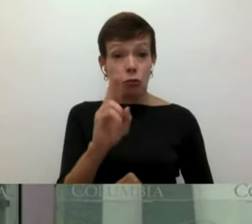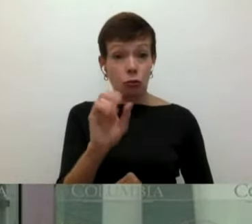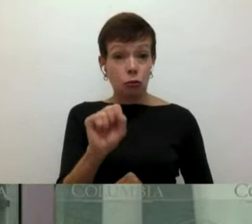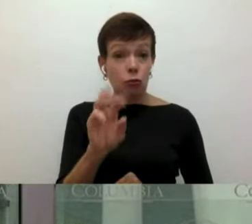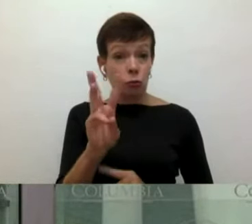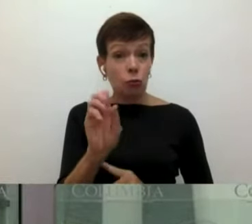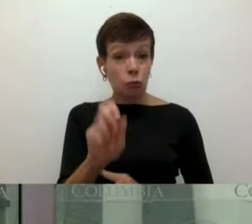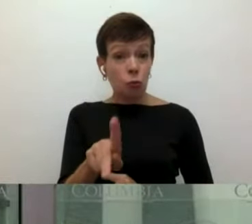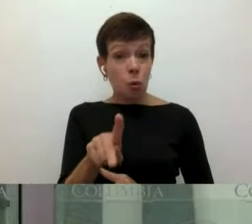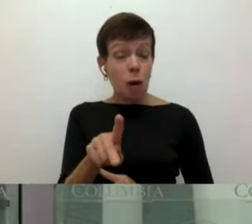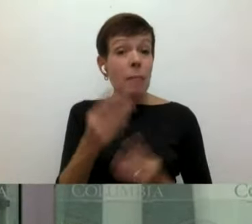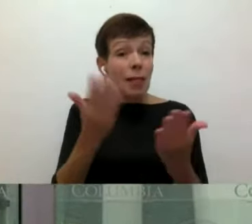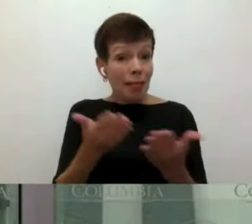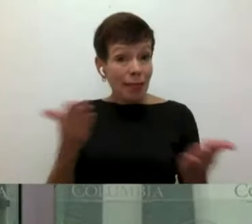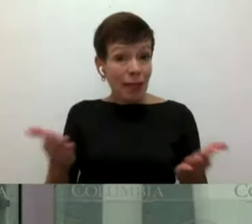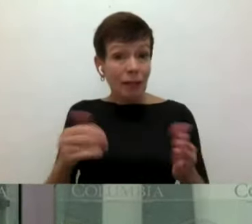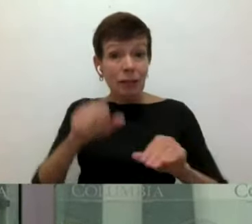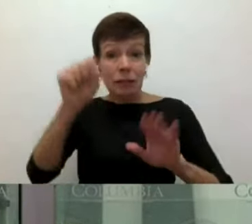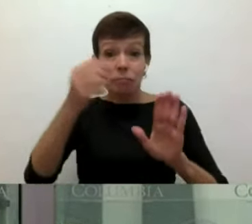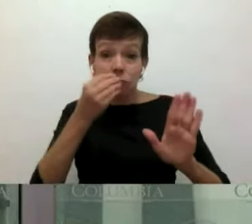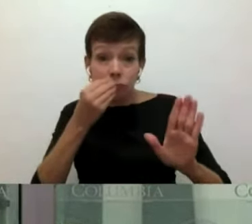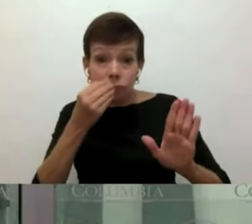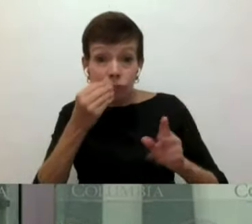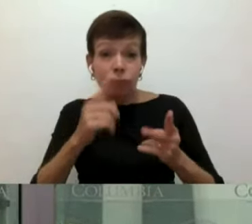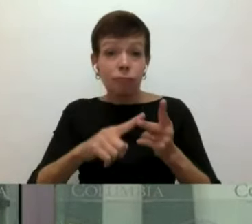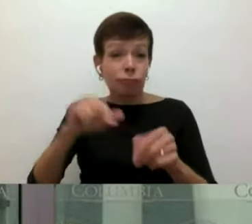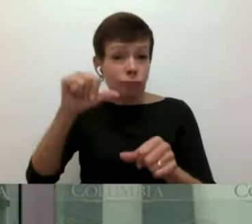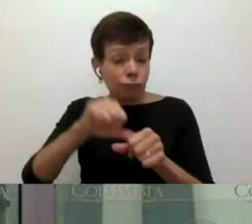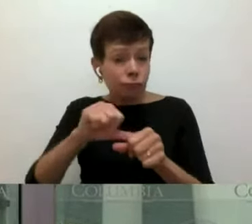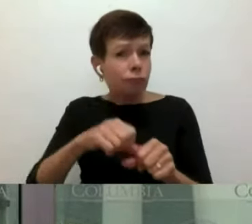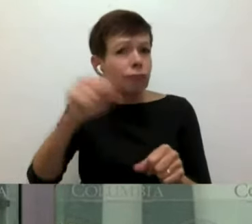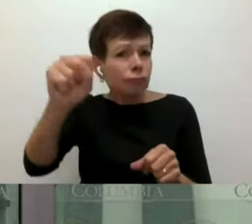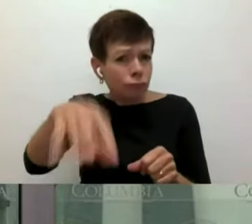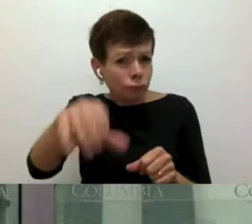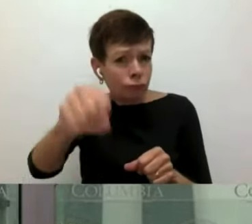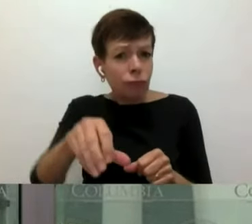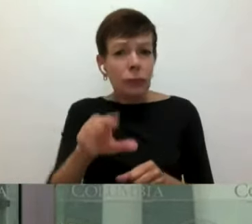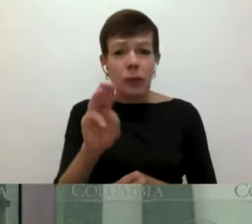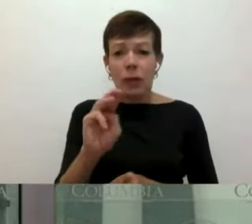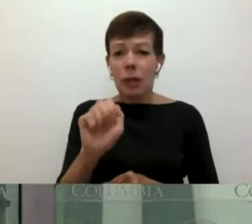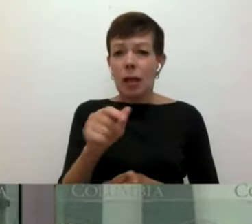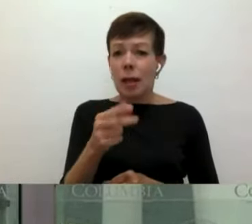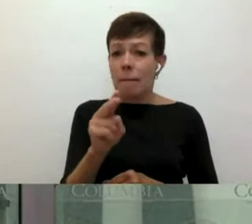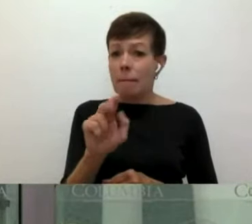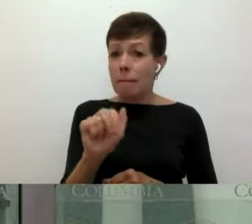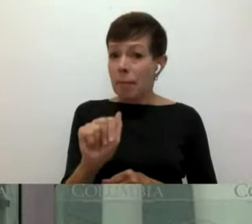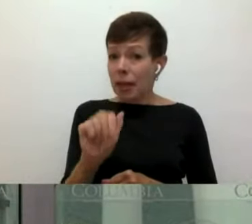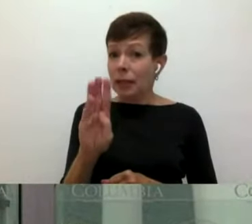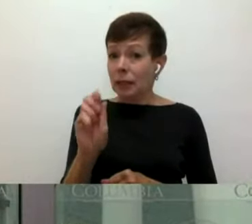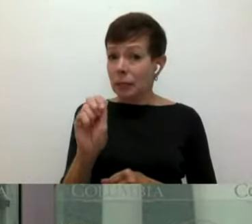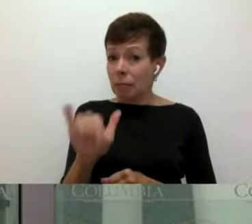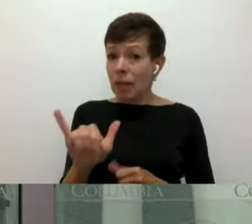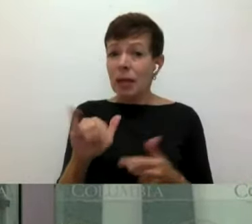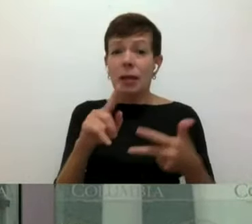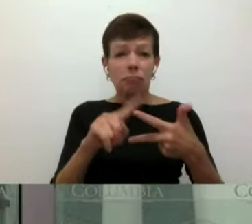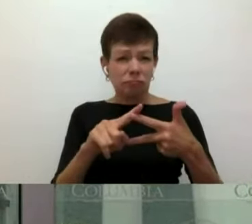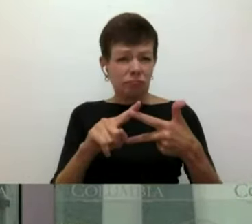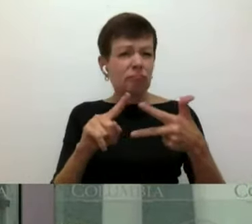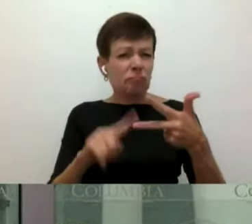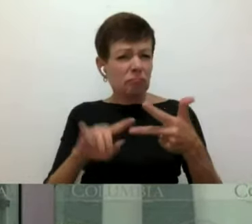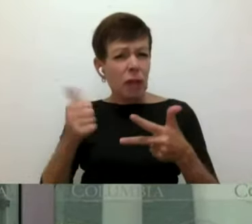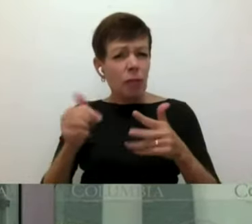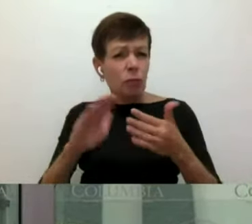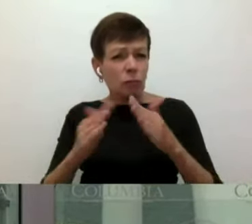in the North Shuswap that supplies are being delivered. Deliveries of food and fuel have been made to Magna